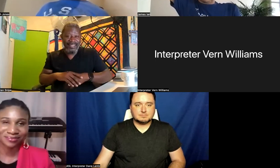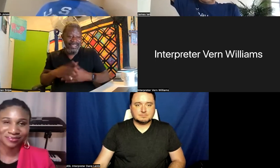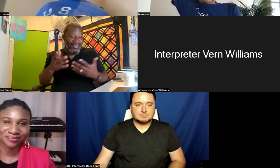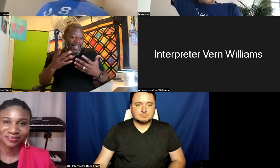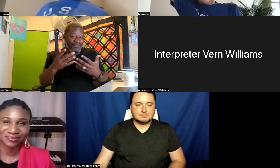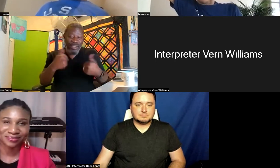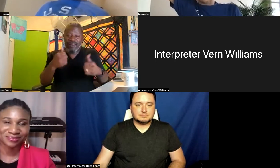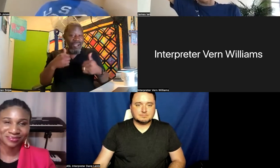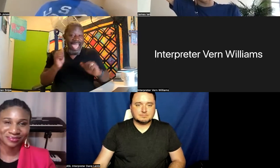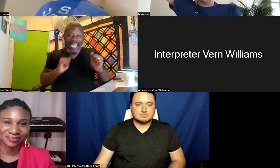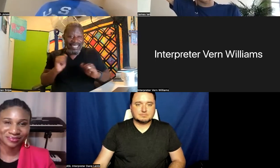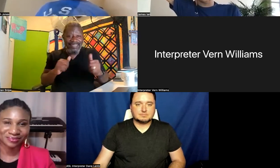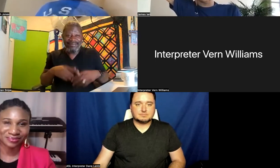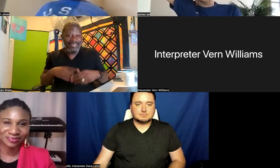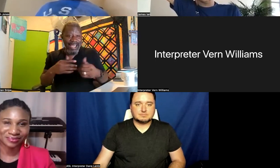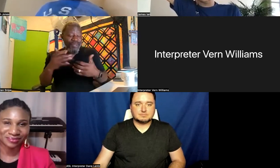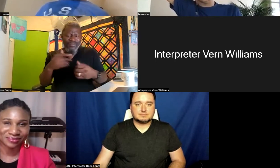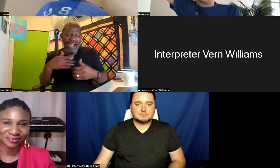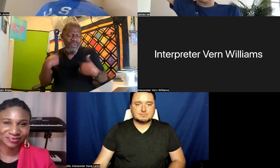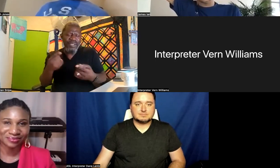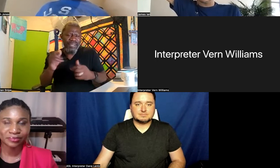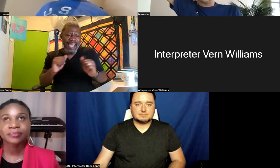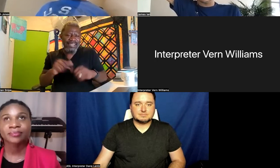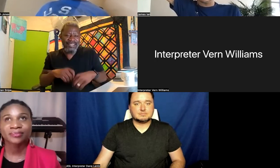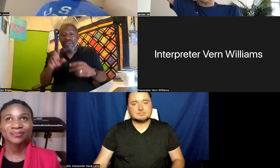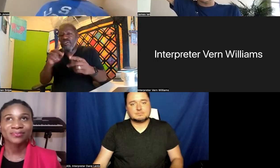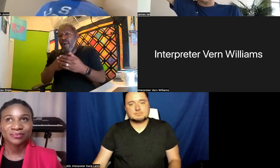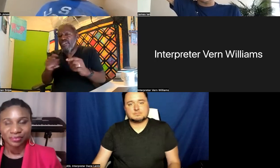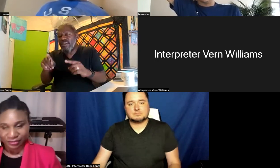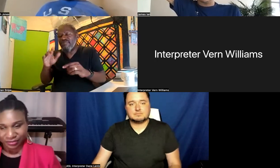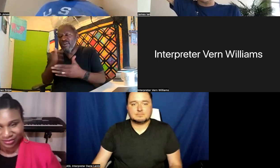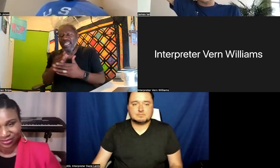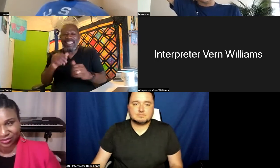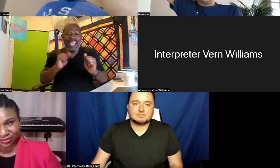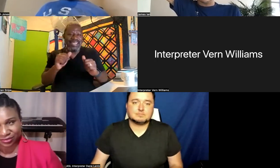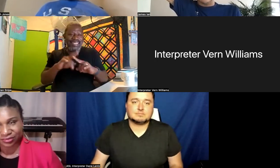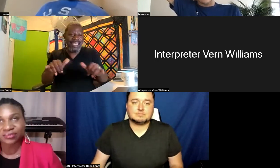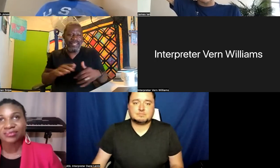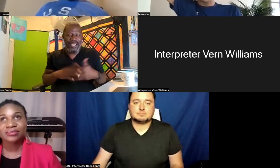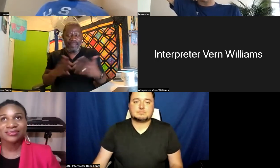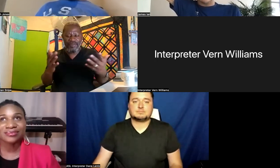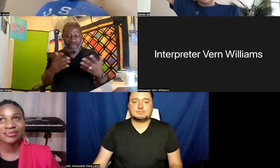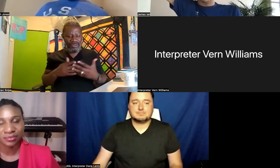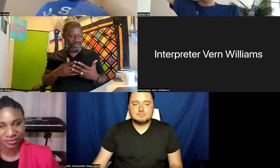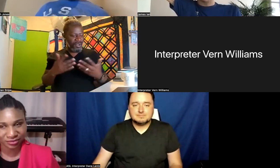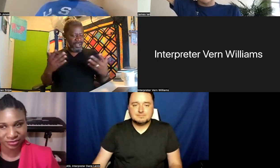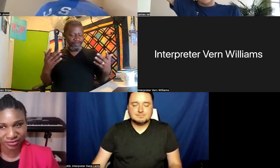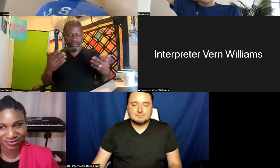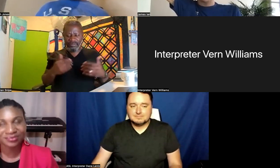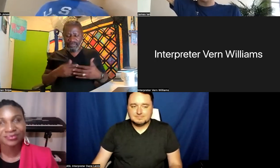things. I've done acting. I've always been acting. So I've been doing both the music and acting at the same time.